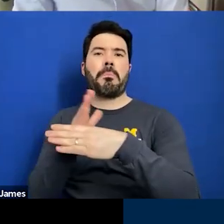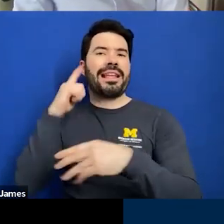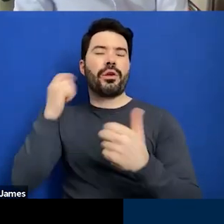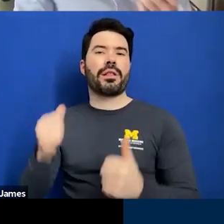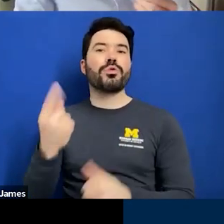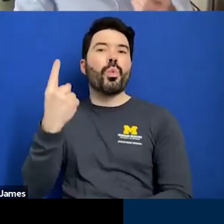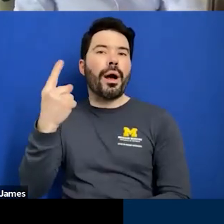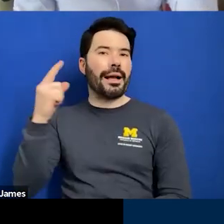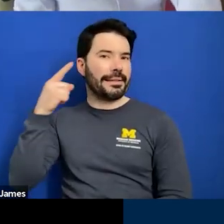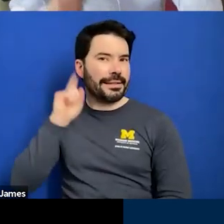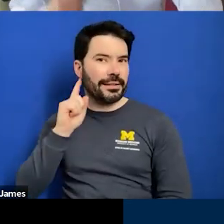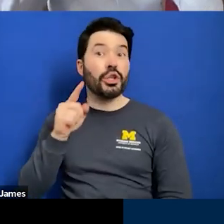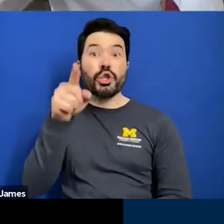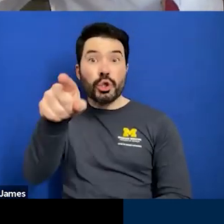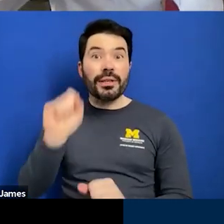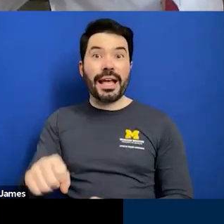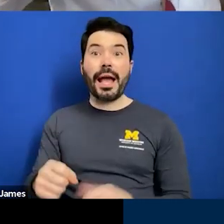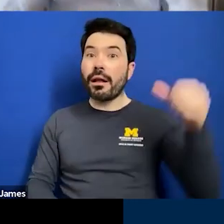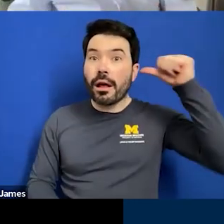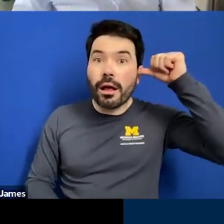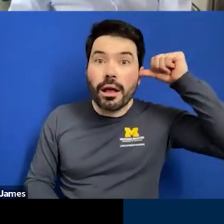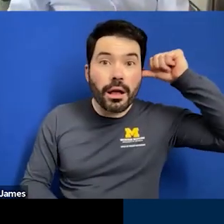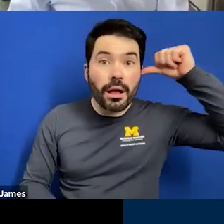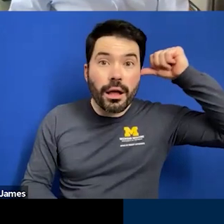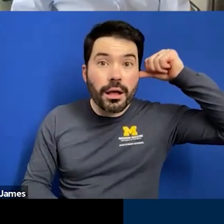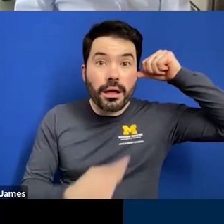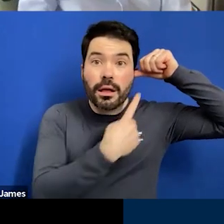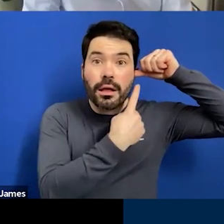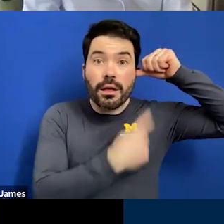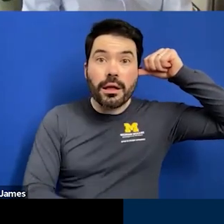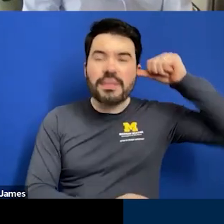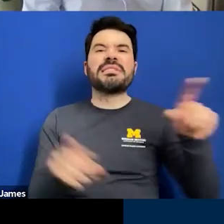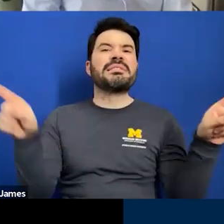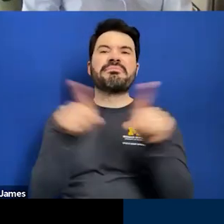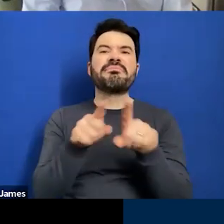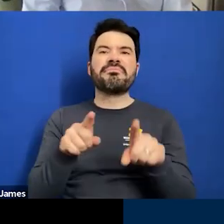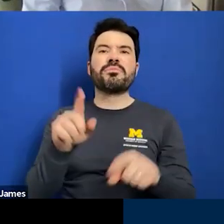can recreate that effect by putting a thumb in your ear and blocking your ear canal.